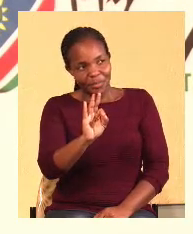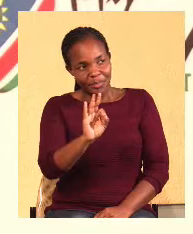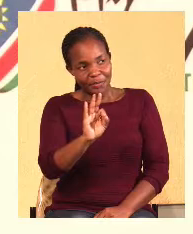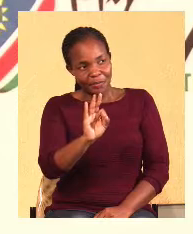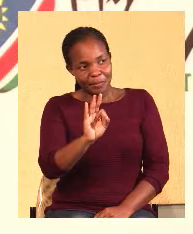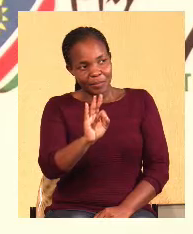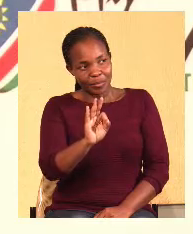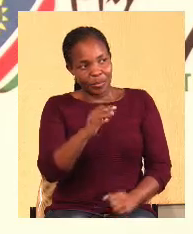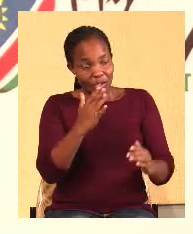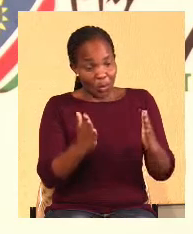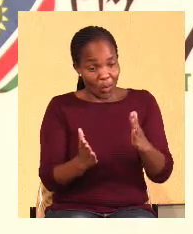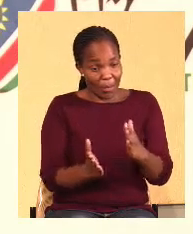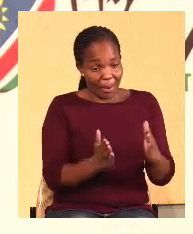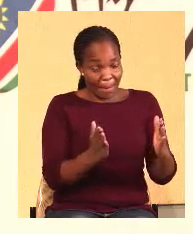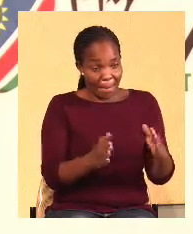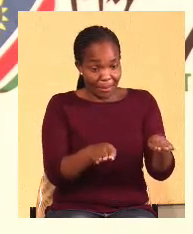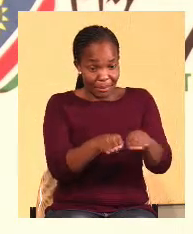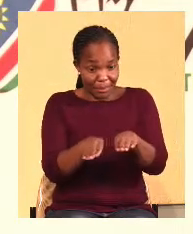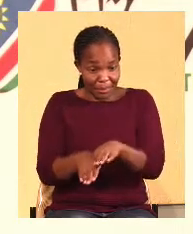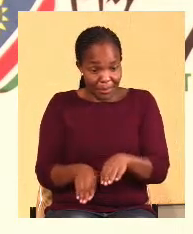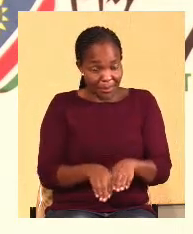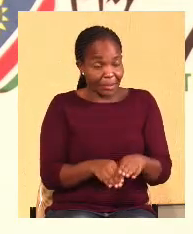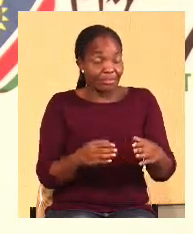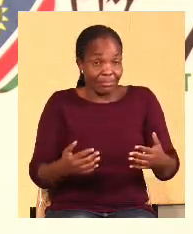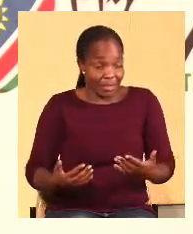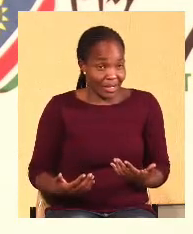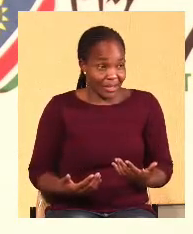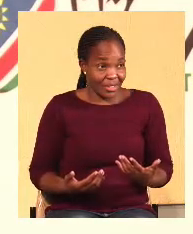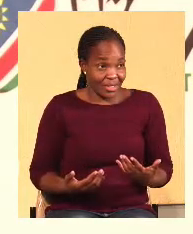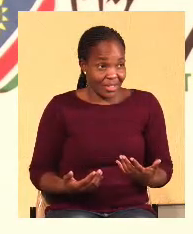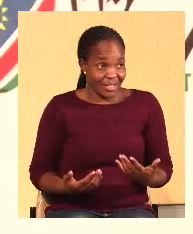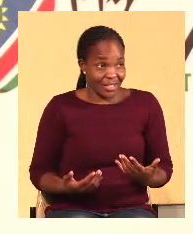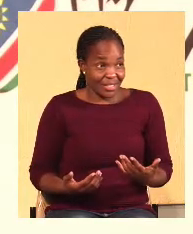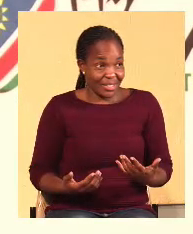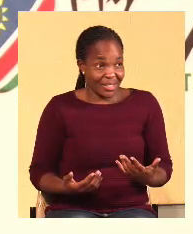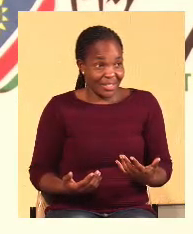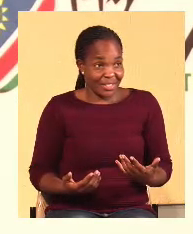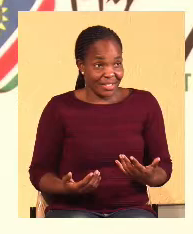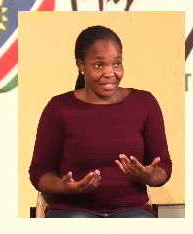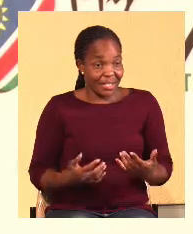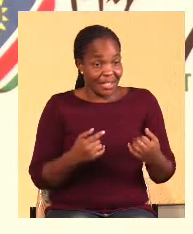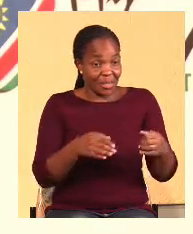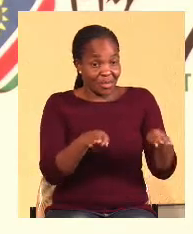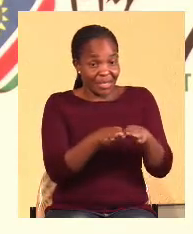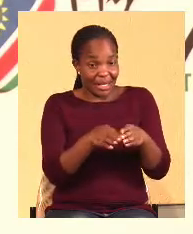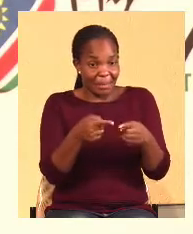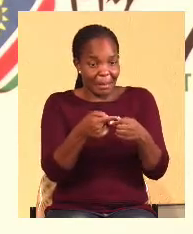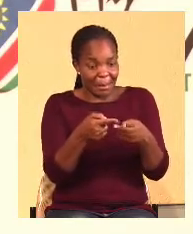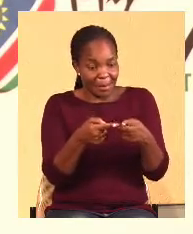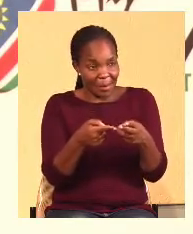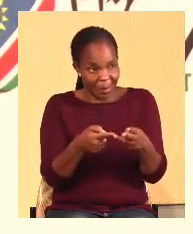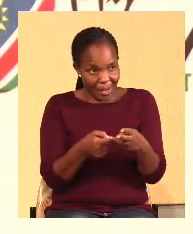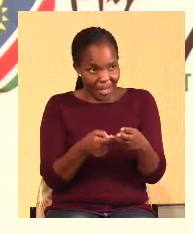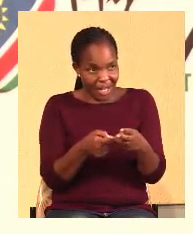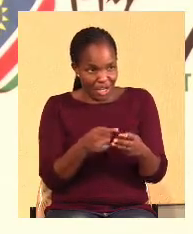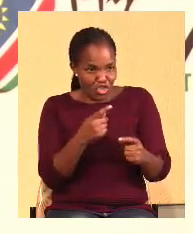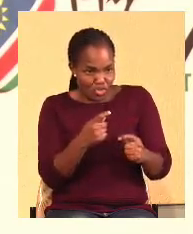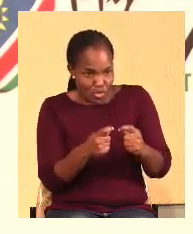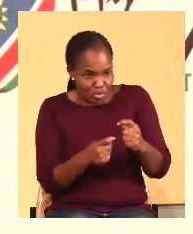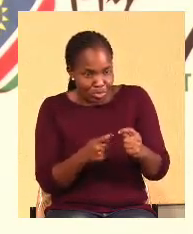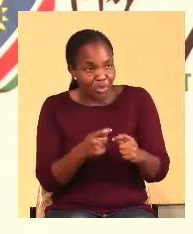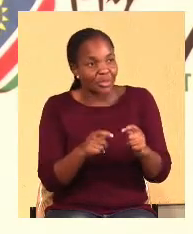the arrangements are done in such a way that the ceremony or the can be done under controlled